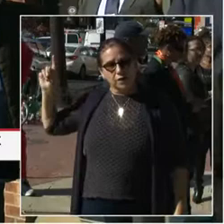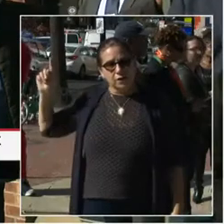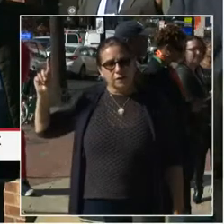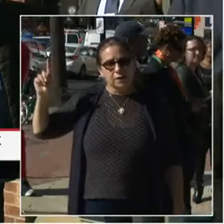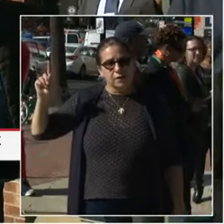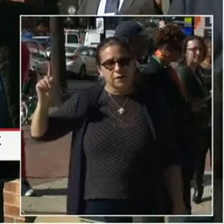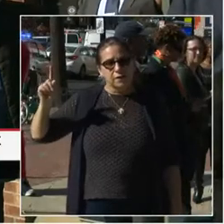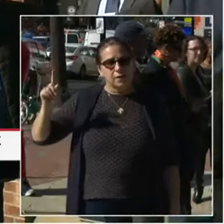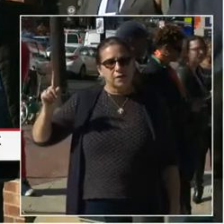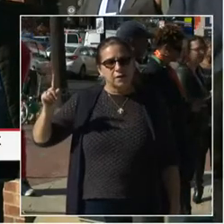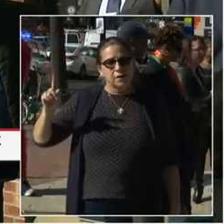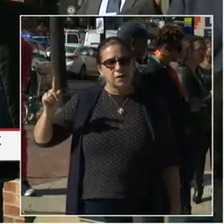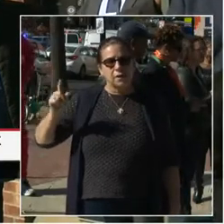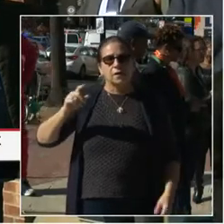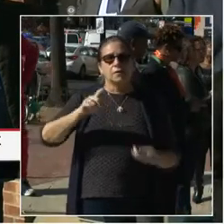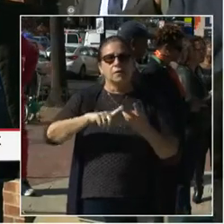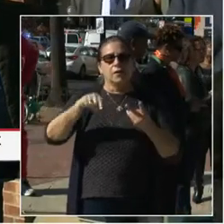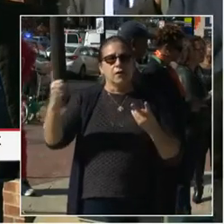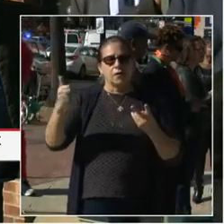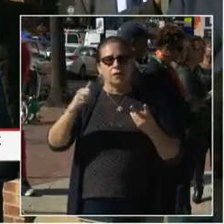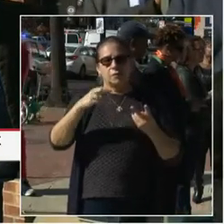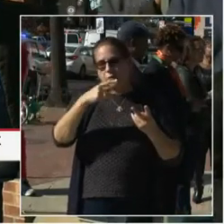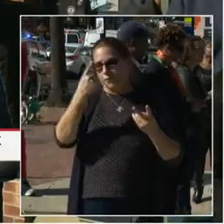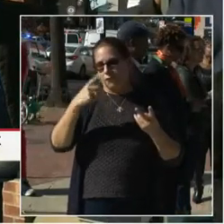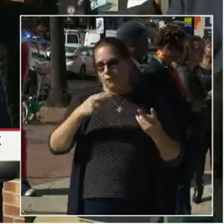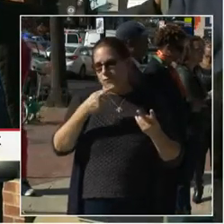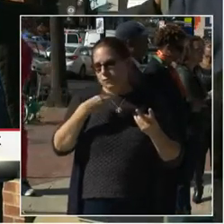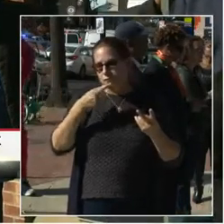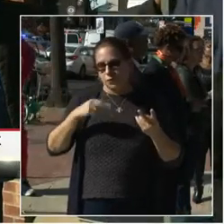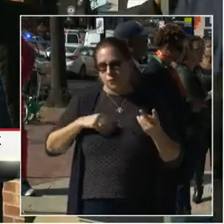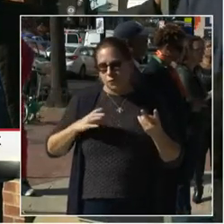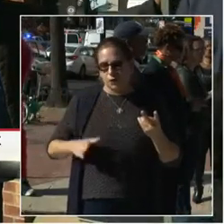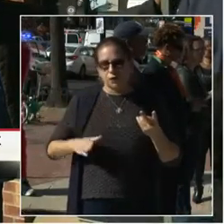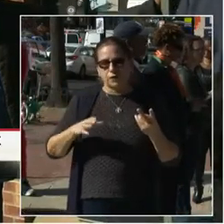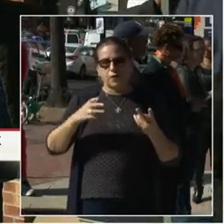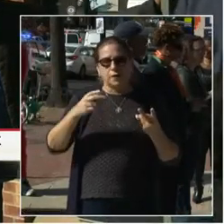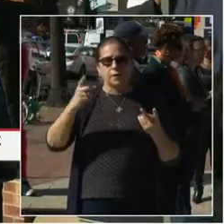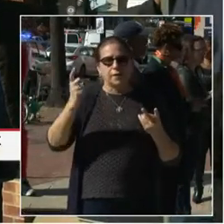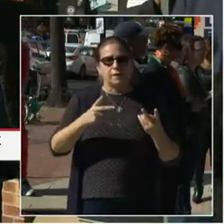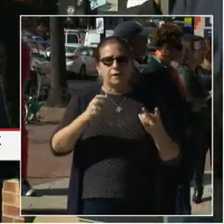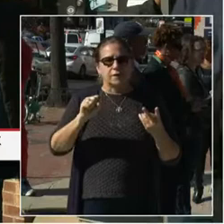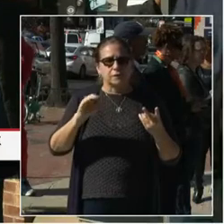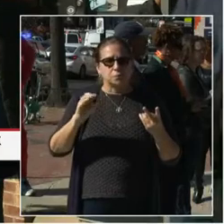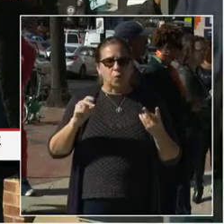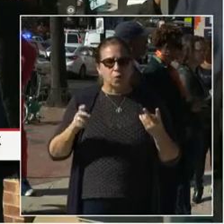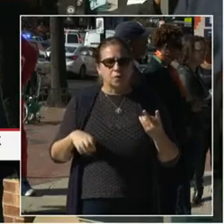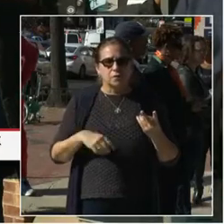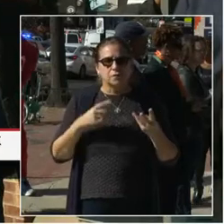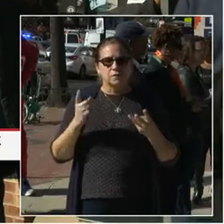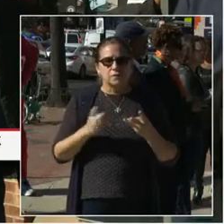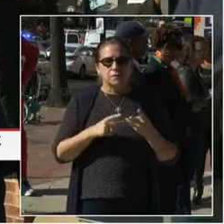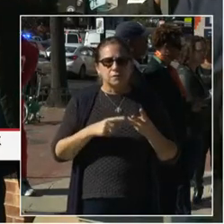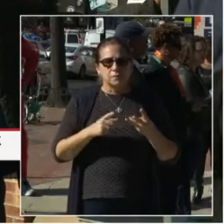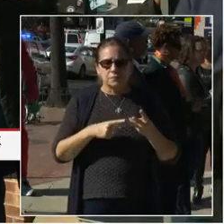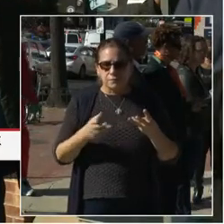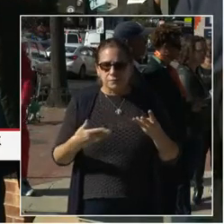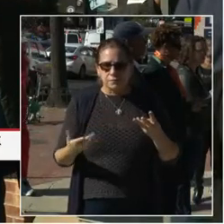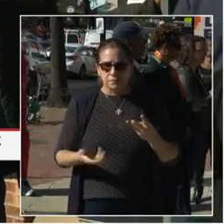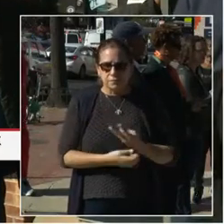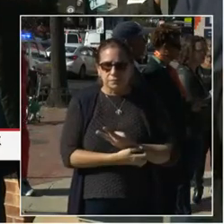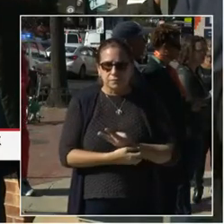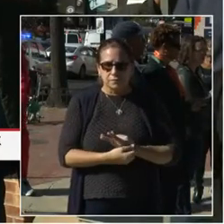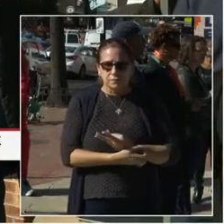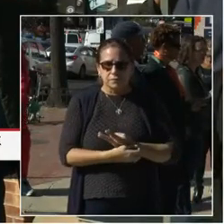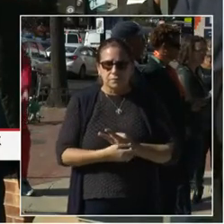have so many other Black-owned restaurants that Washingtonians love to visit. And we know that they weathered